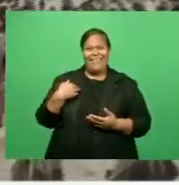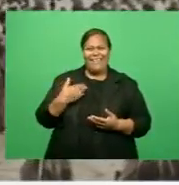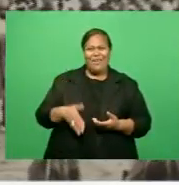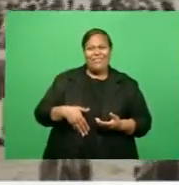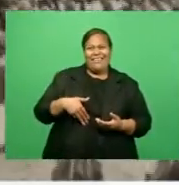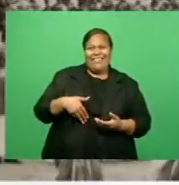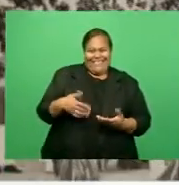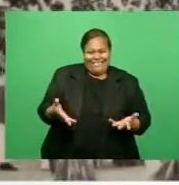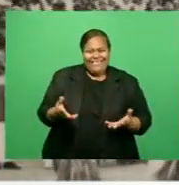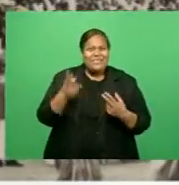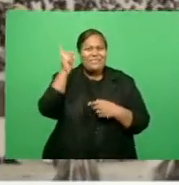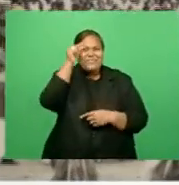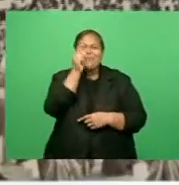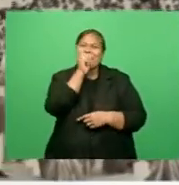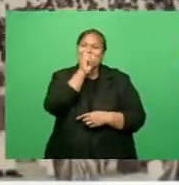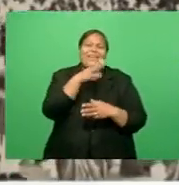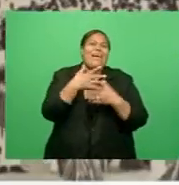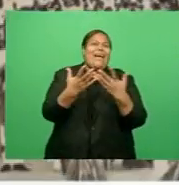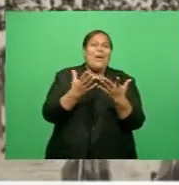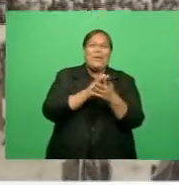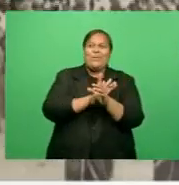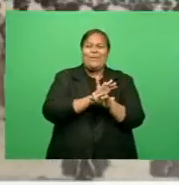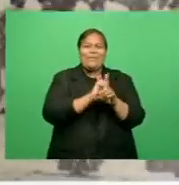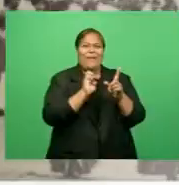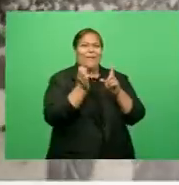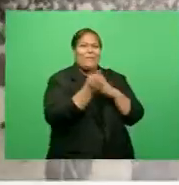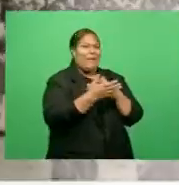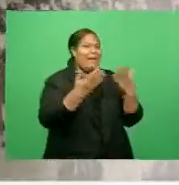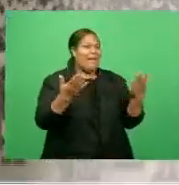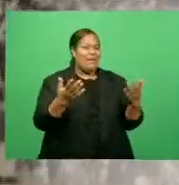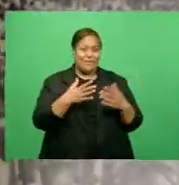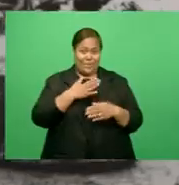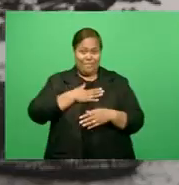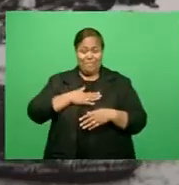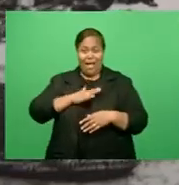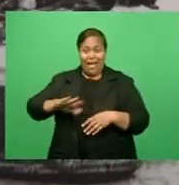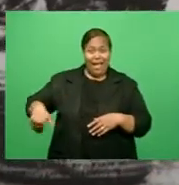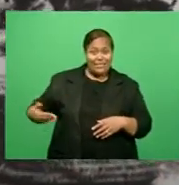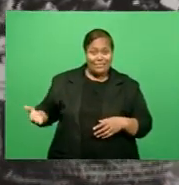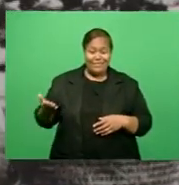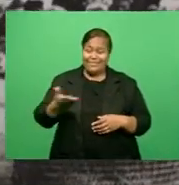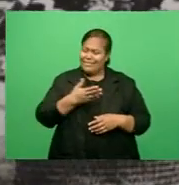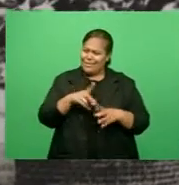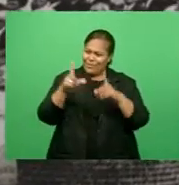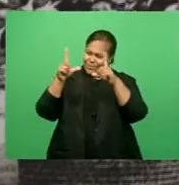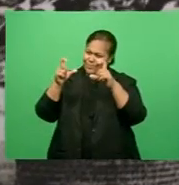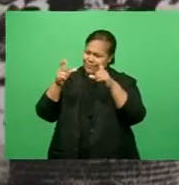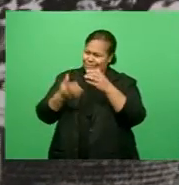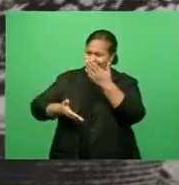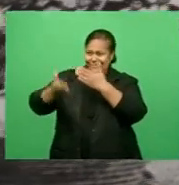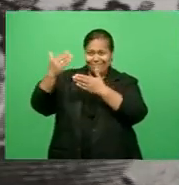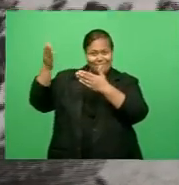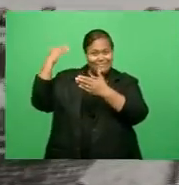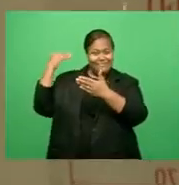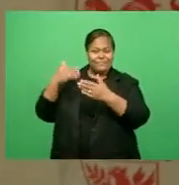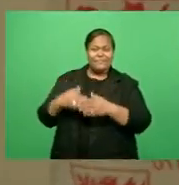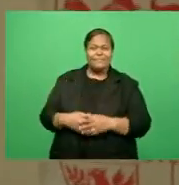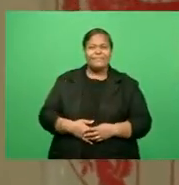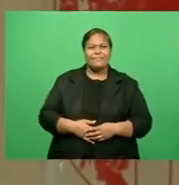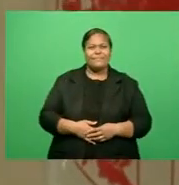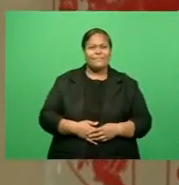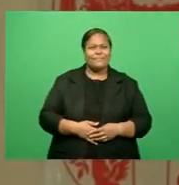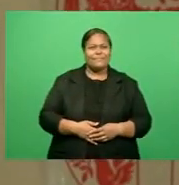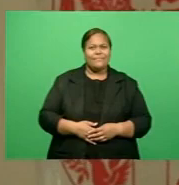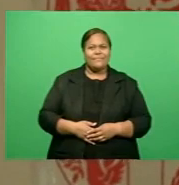years ago. Yeah, just the photos that my husband took back then, and of course seeing Prince